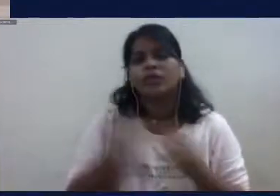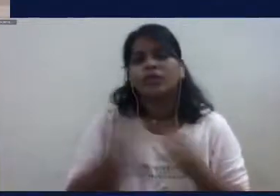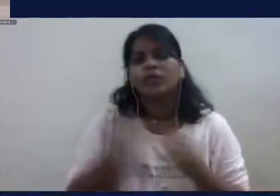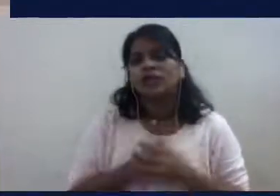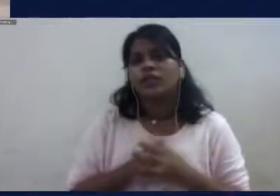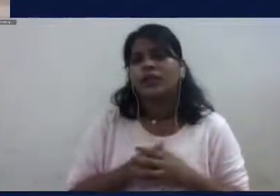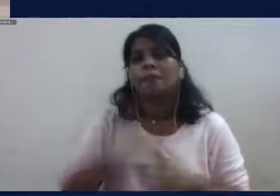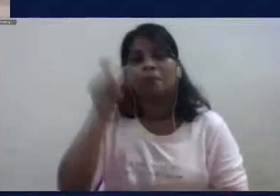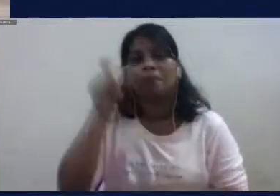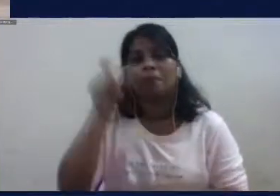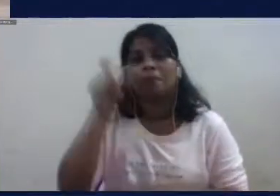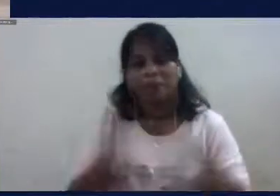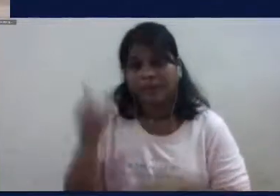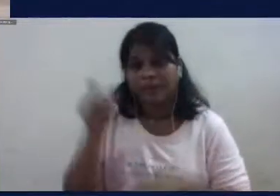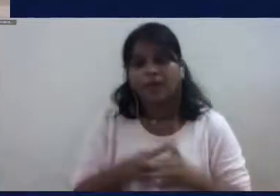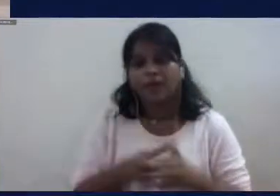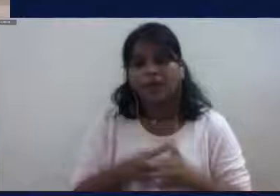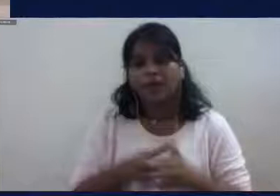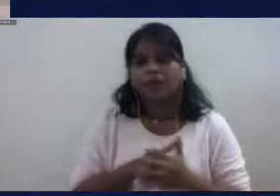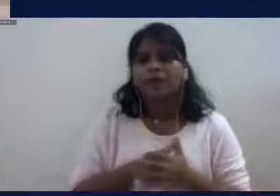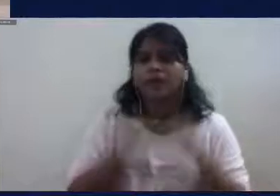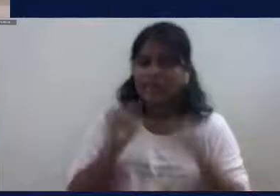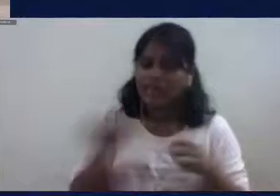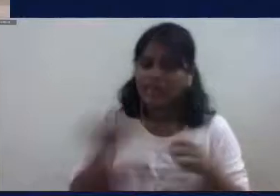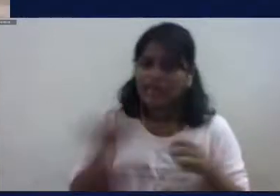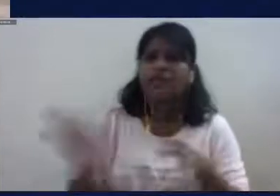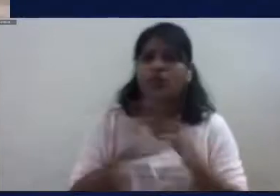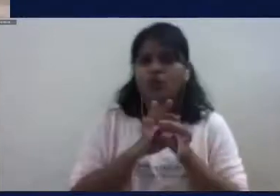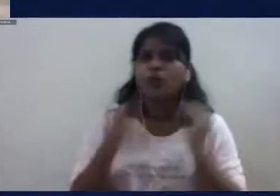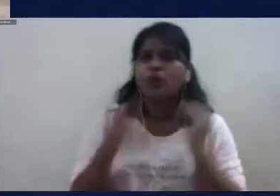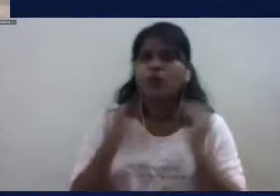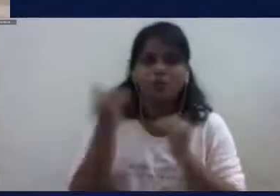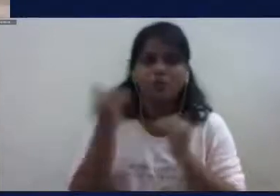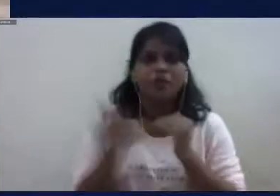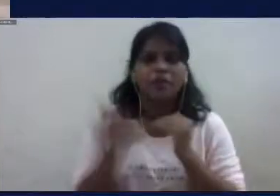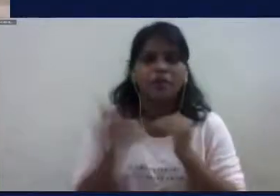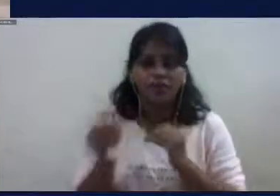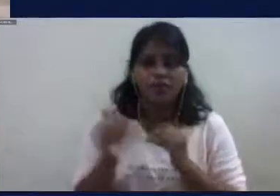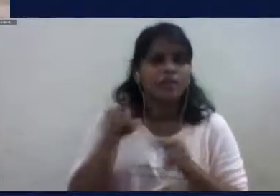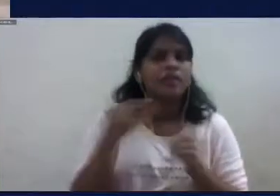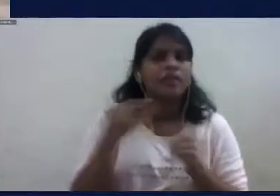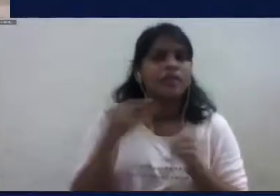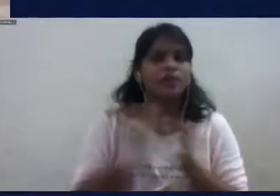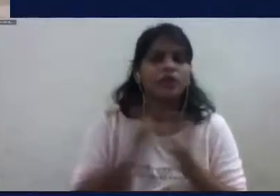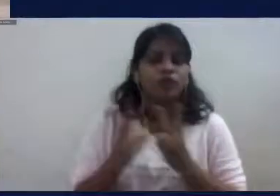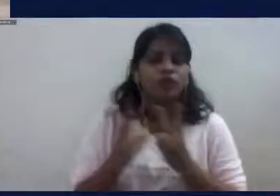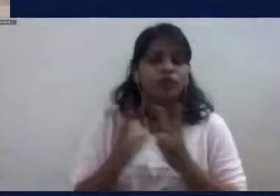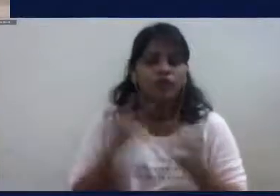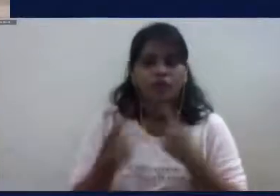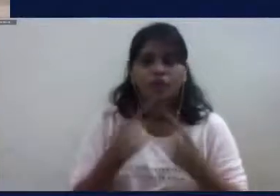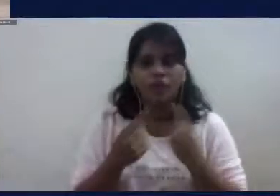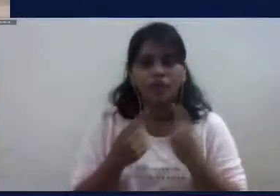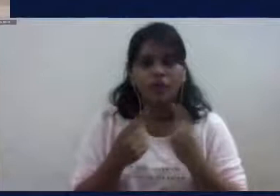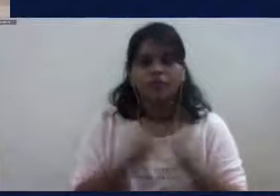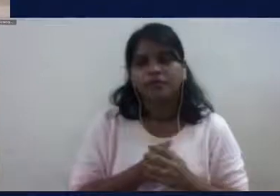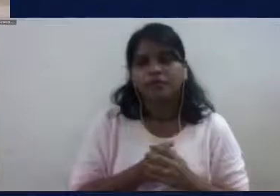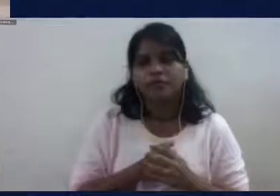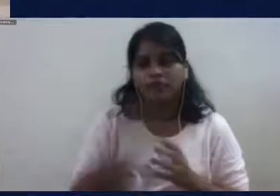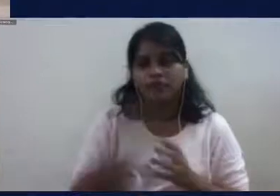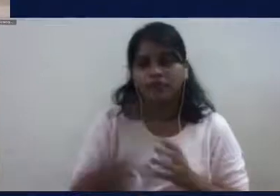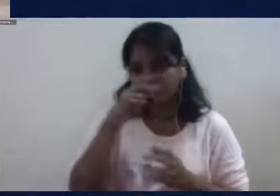people can relate to over a period of time, and that's the kind of vision I'm talking about.